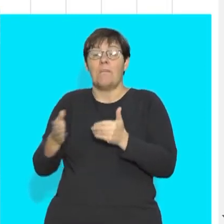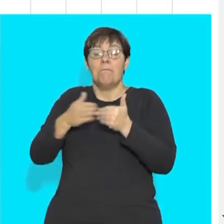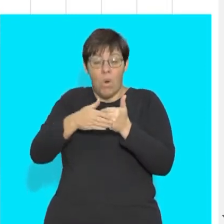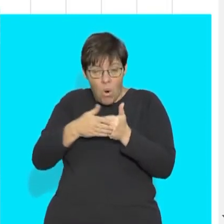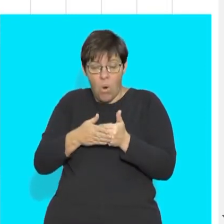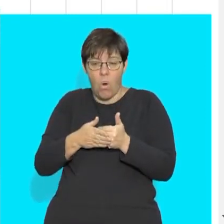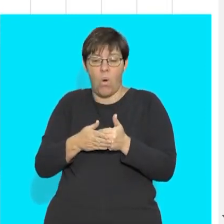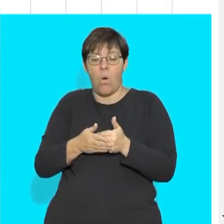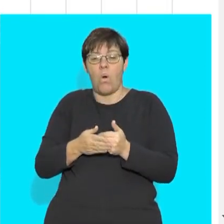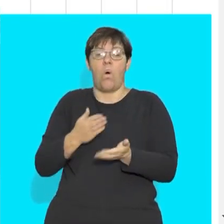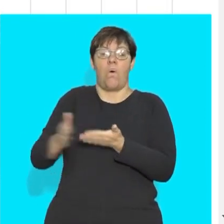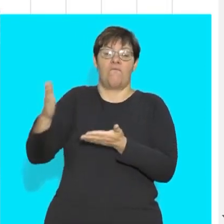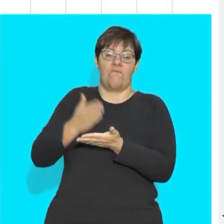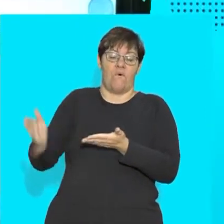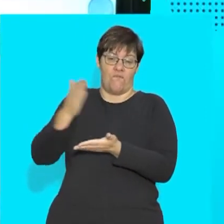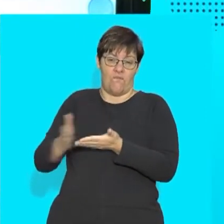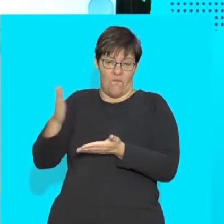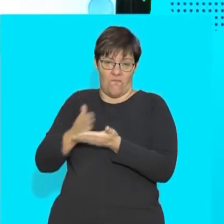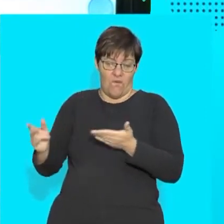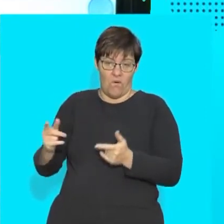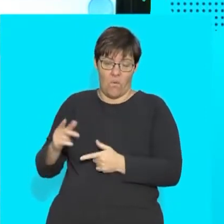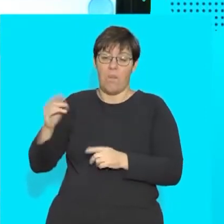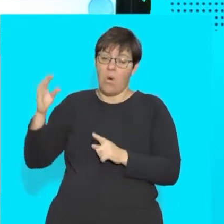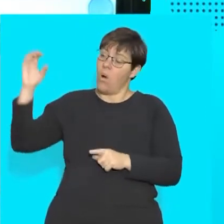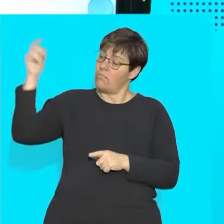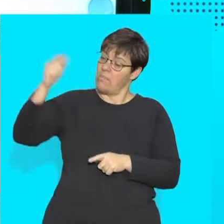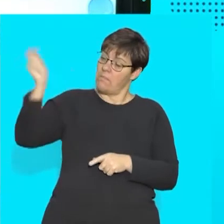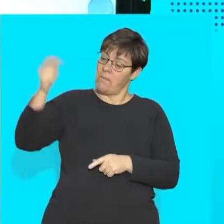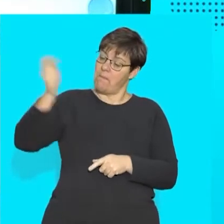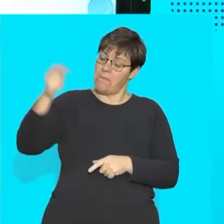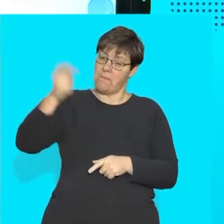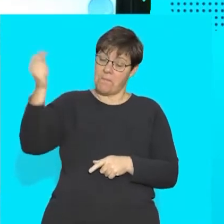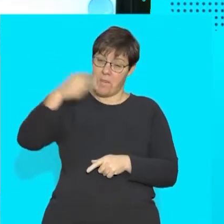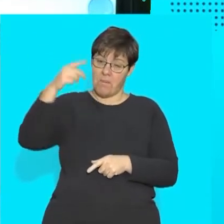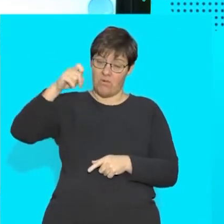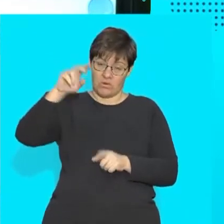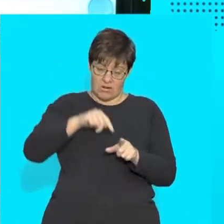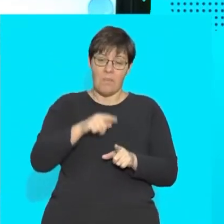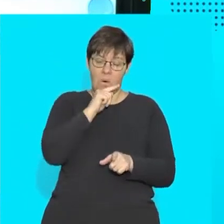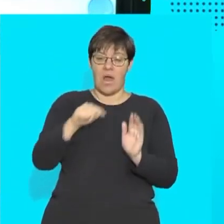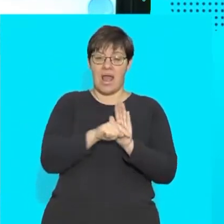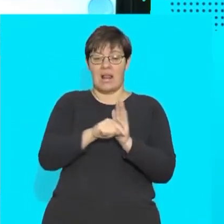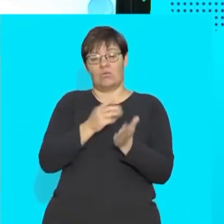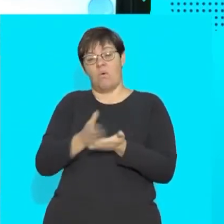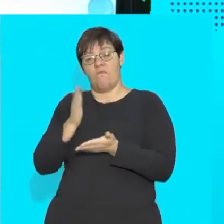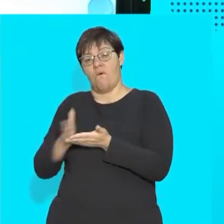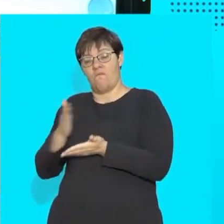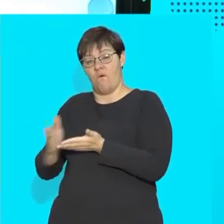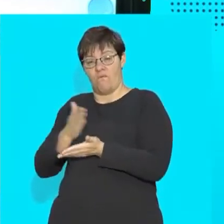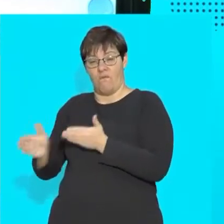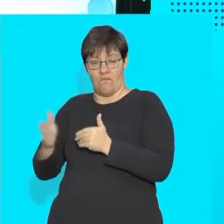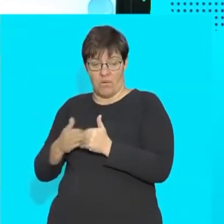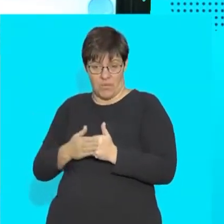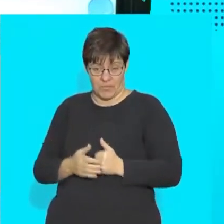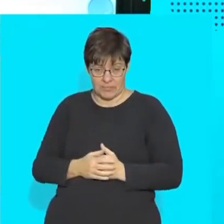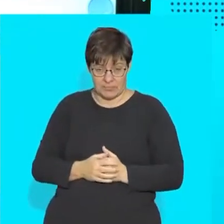simply changed the number because now there's more photons. The more photons we get, the more electrons can be taken out,